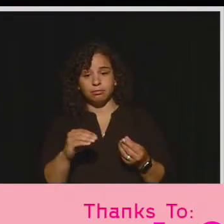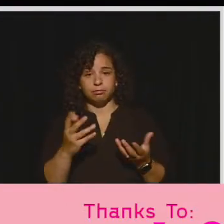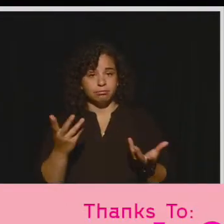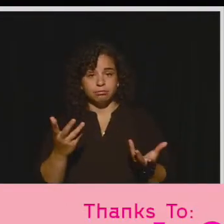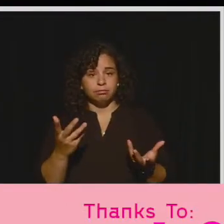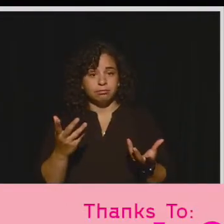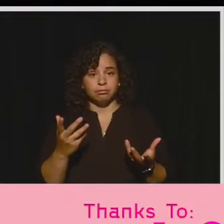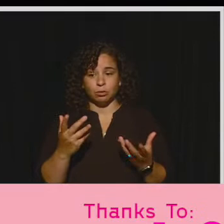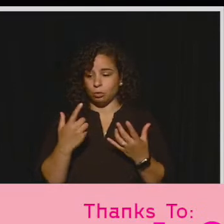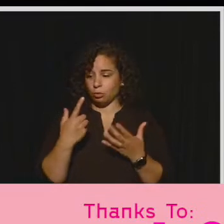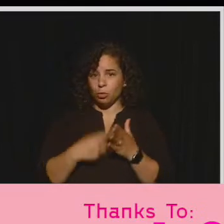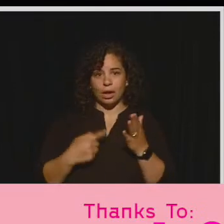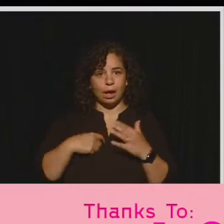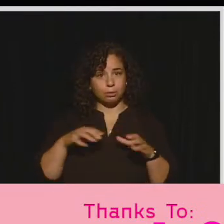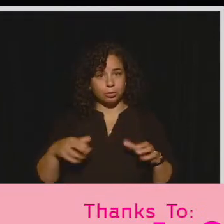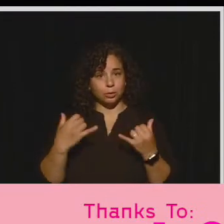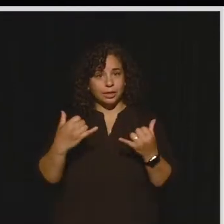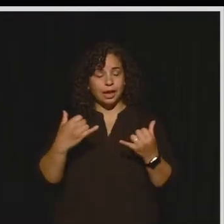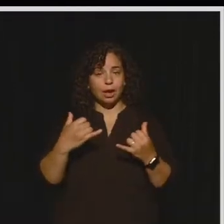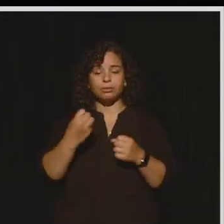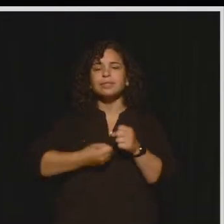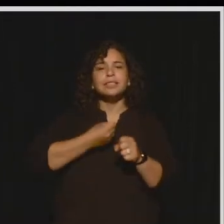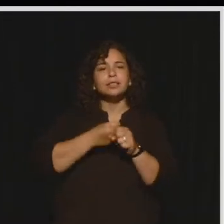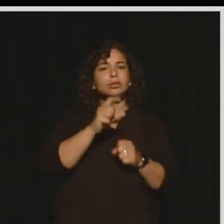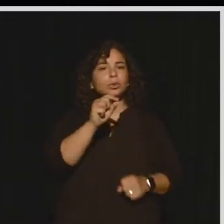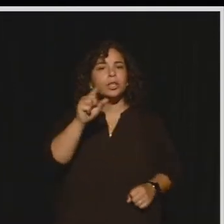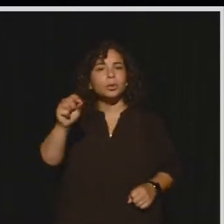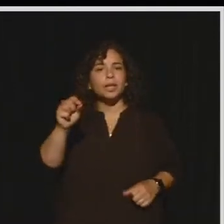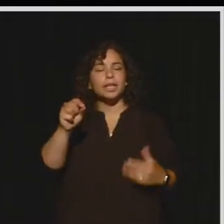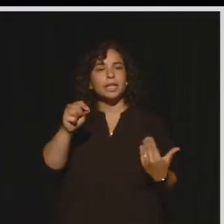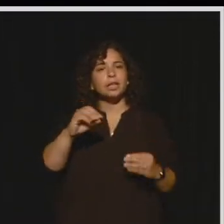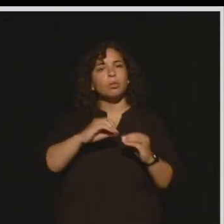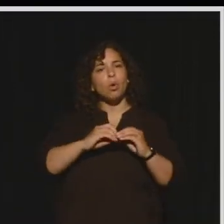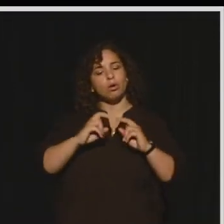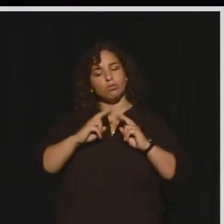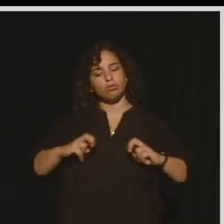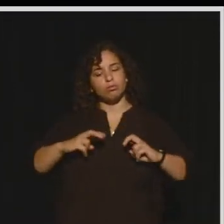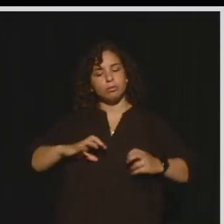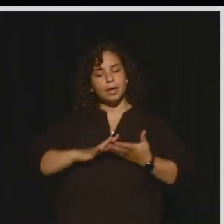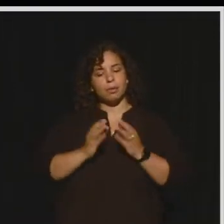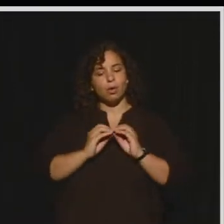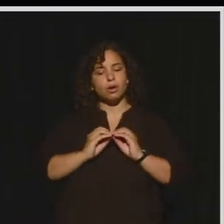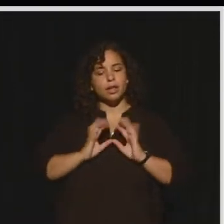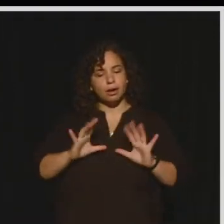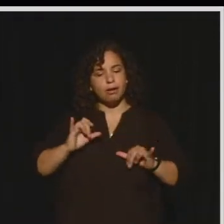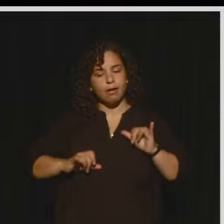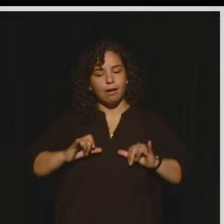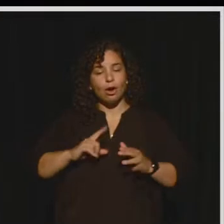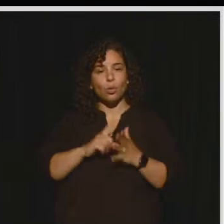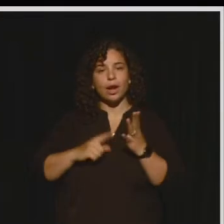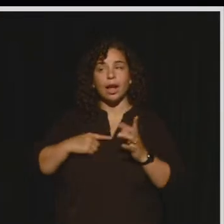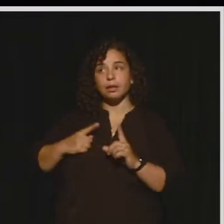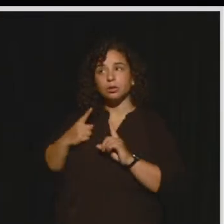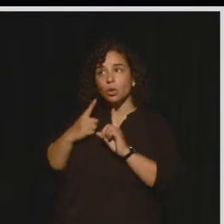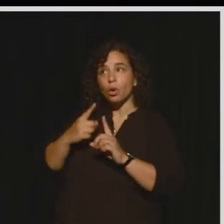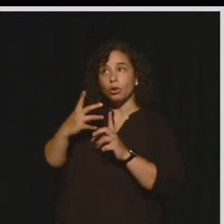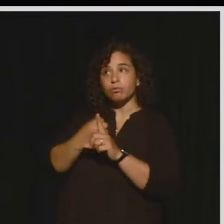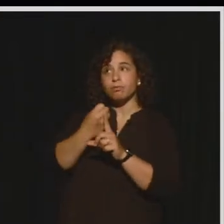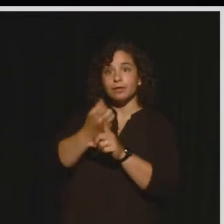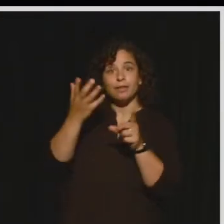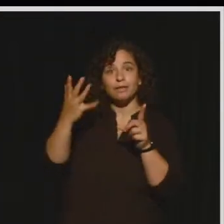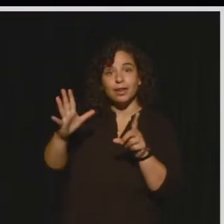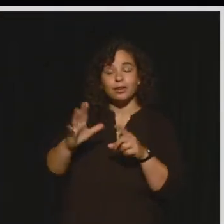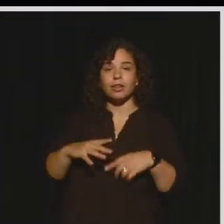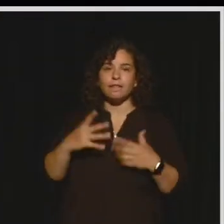I'm doing right now. It's just 2020 for me is a year of clarity. I've gotten to do everything that I wanted to do. I got my laser